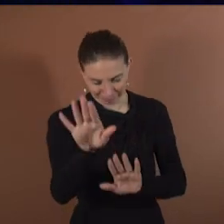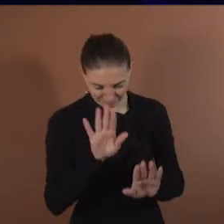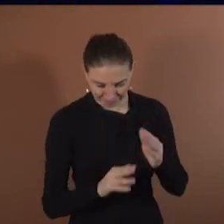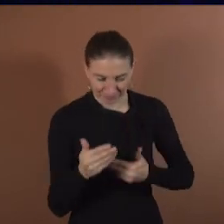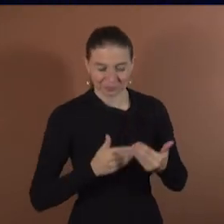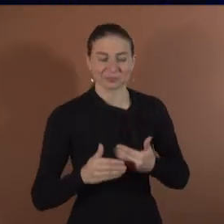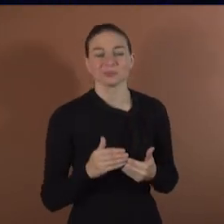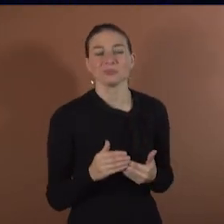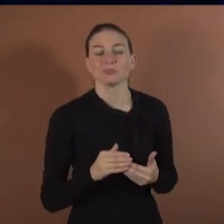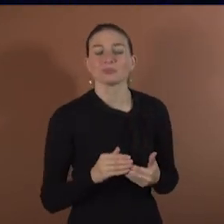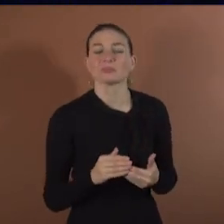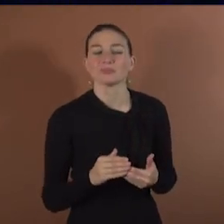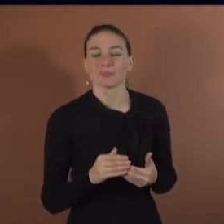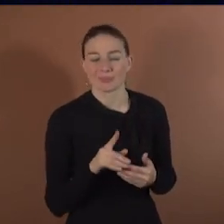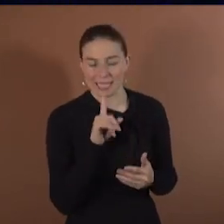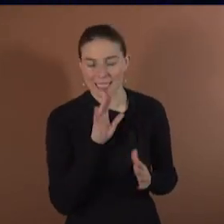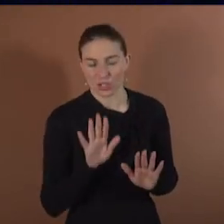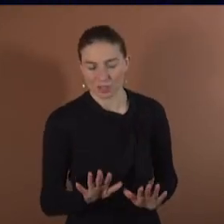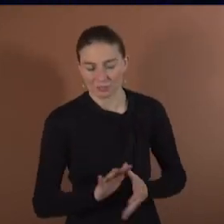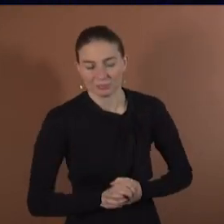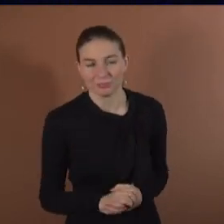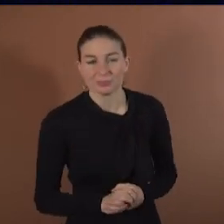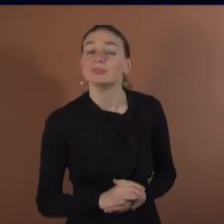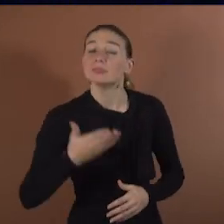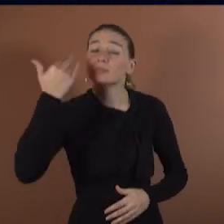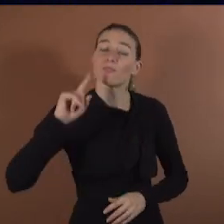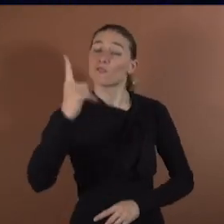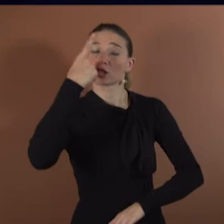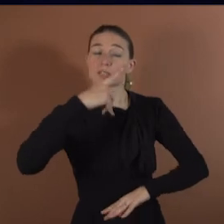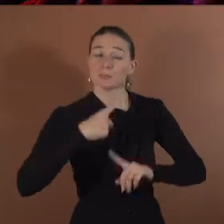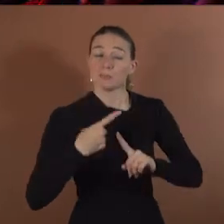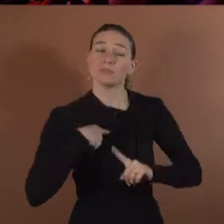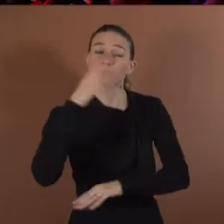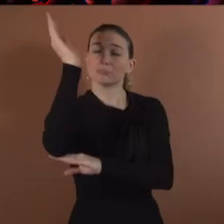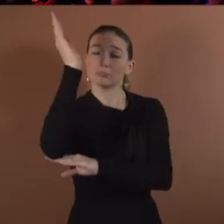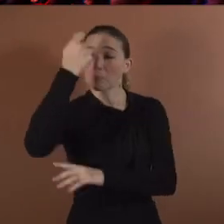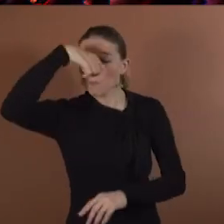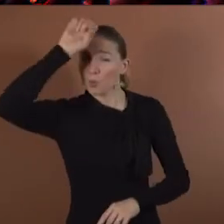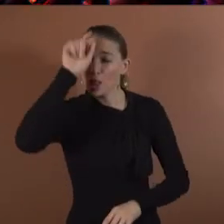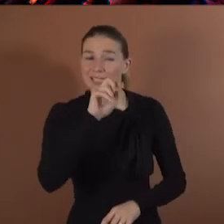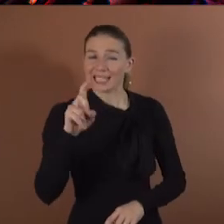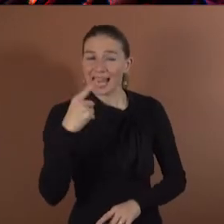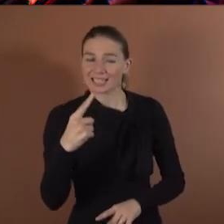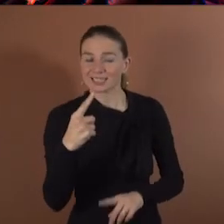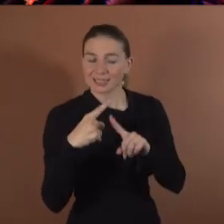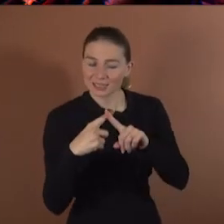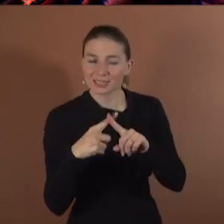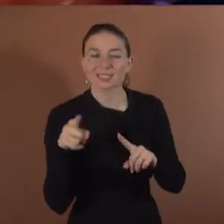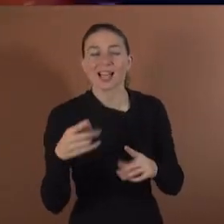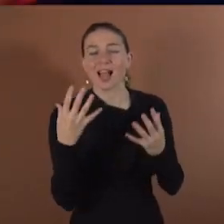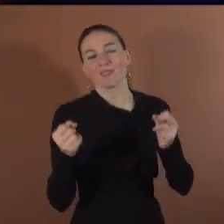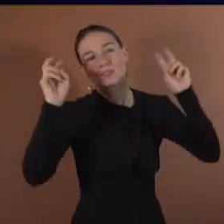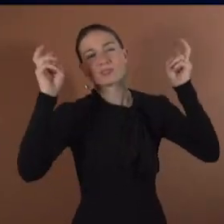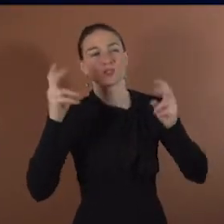Berlin in June, I talked about the idea of the good country, and I launched the Good Country Index. Very